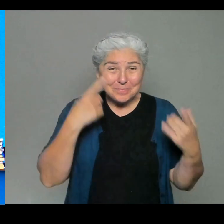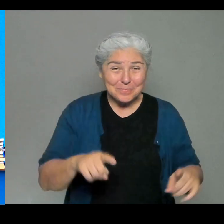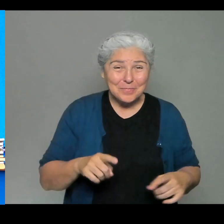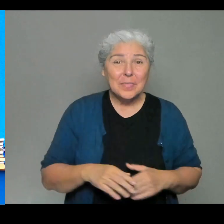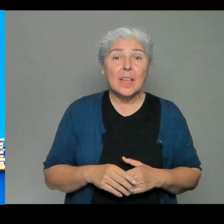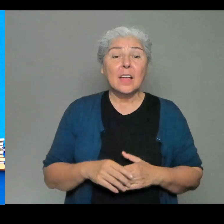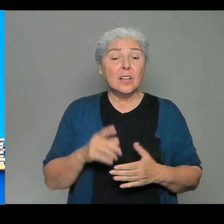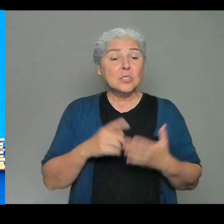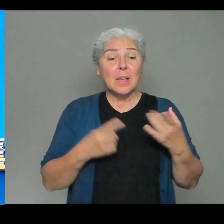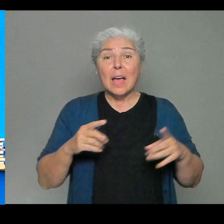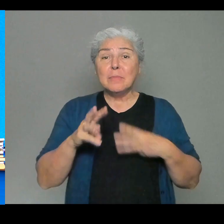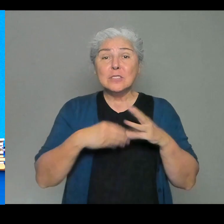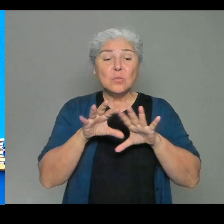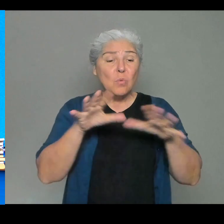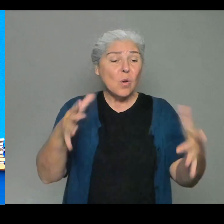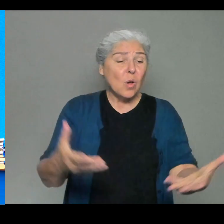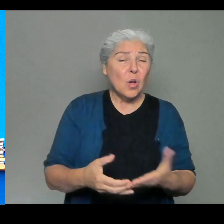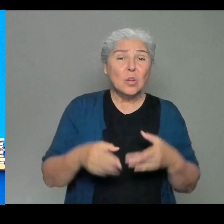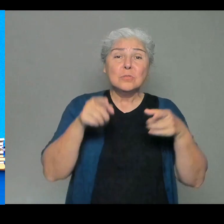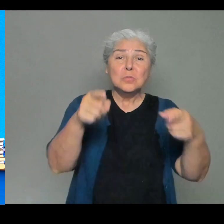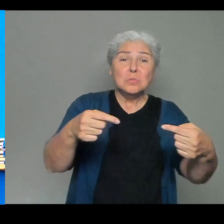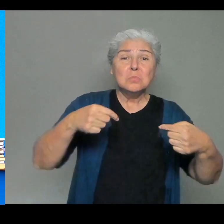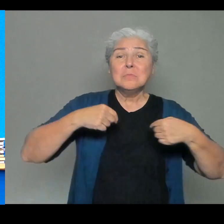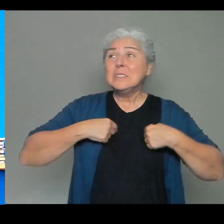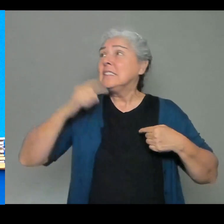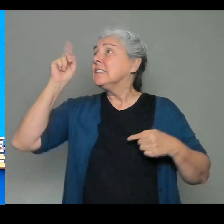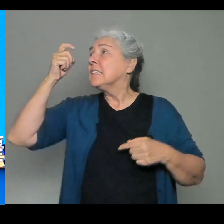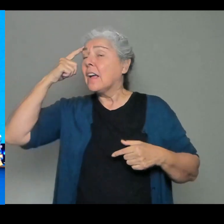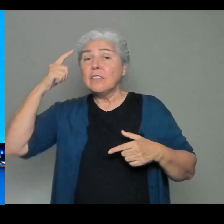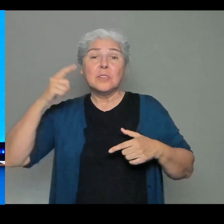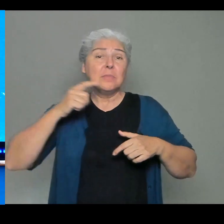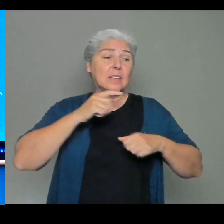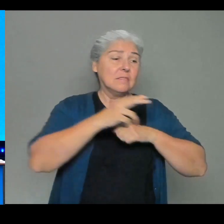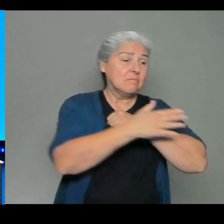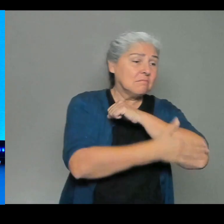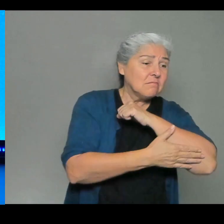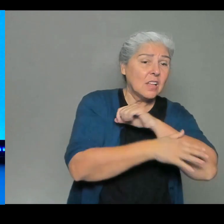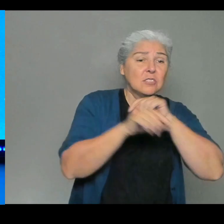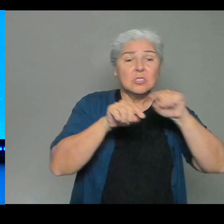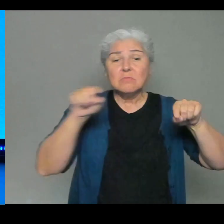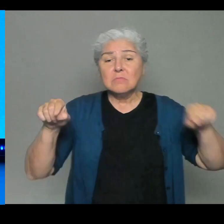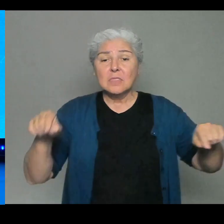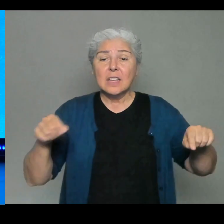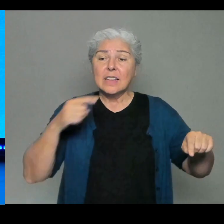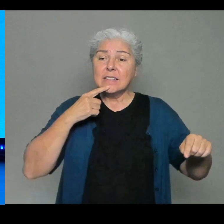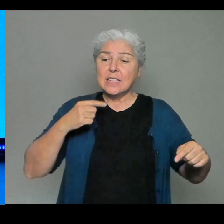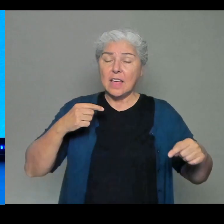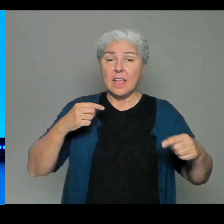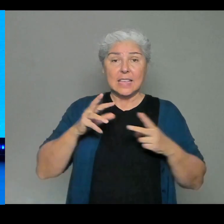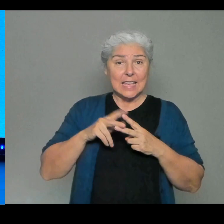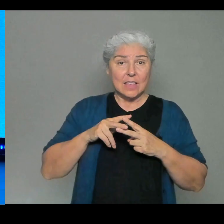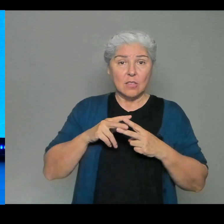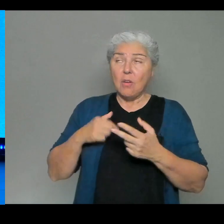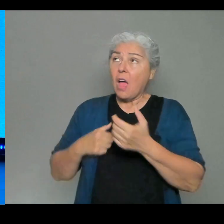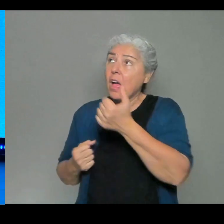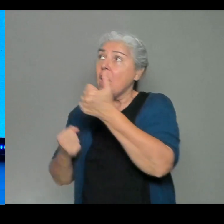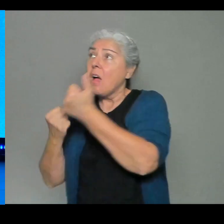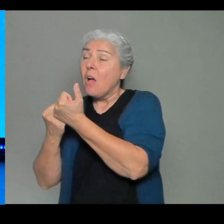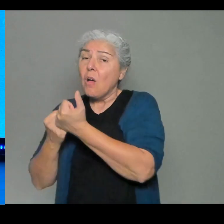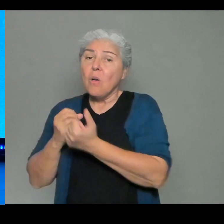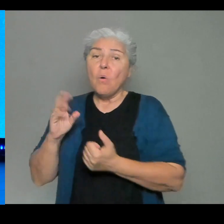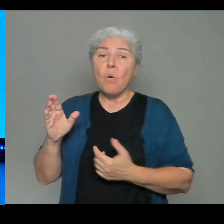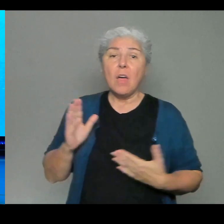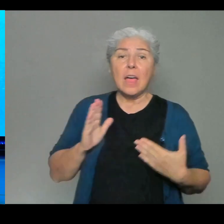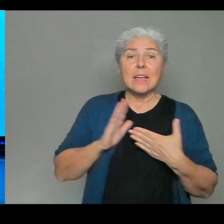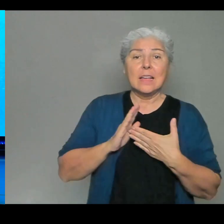an amen? So what you're seeing in the world is all these people, you, me, governments, nations around the world who are saying, I'm either